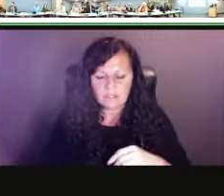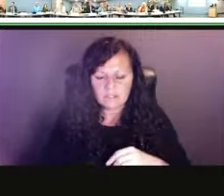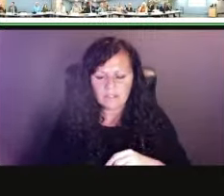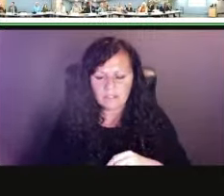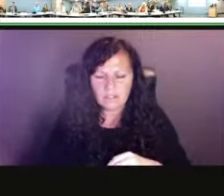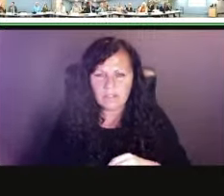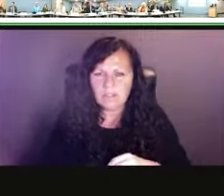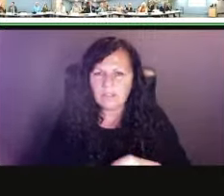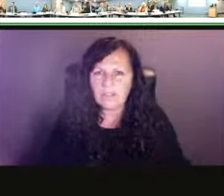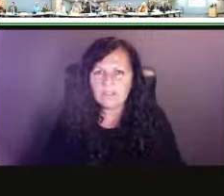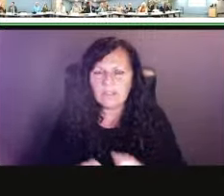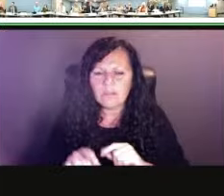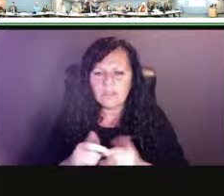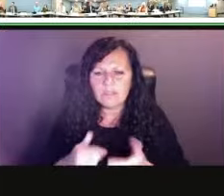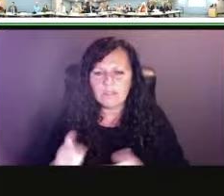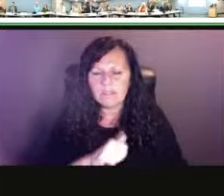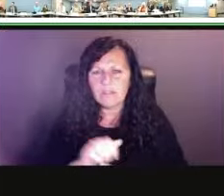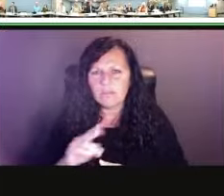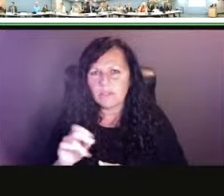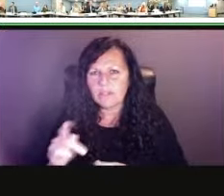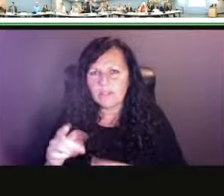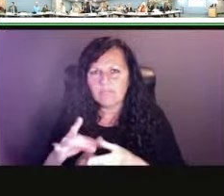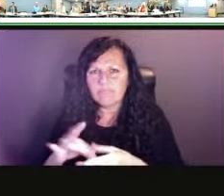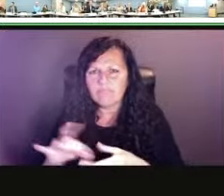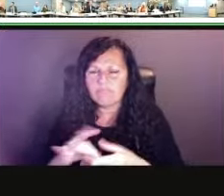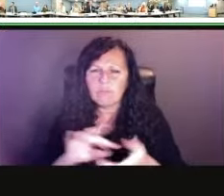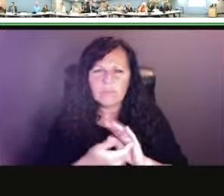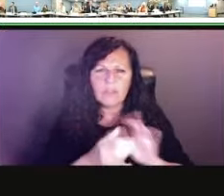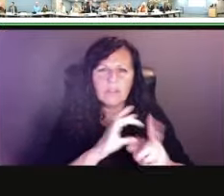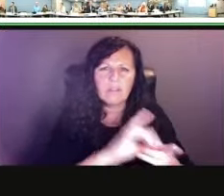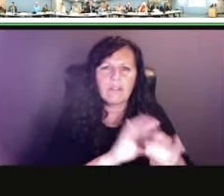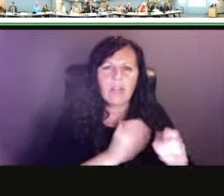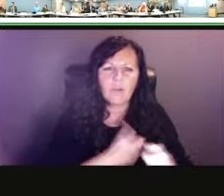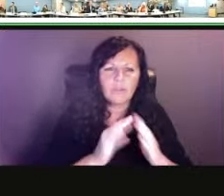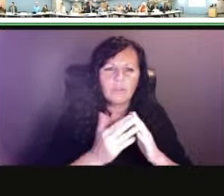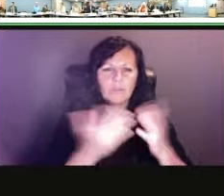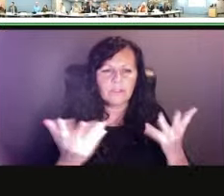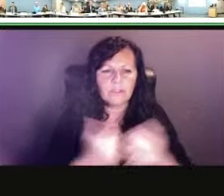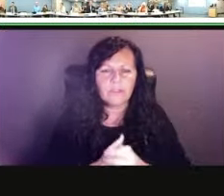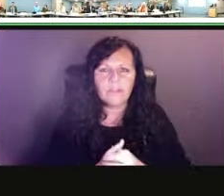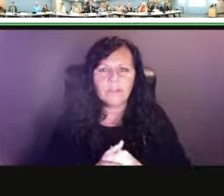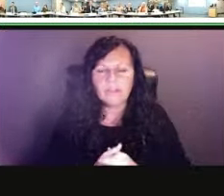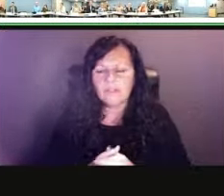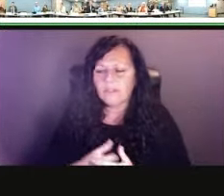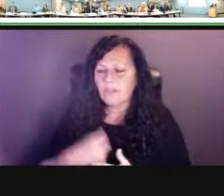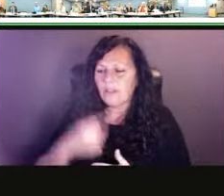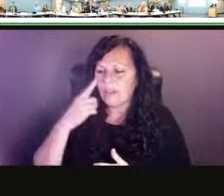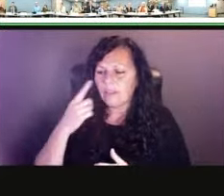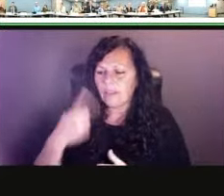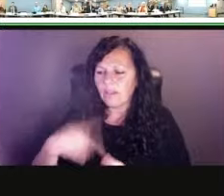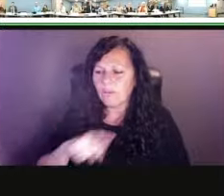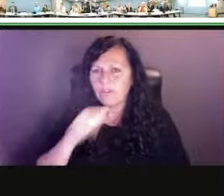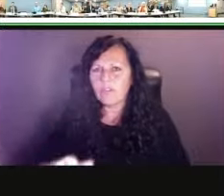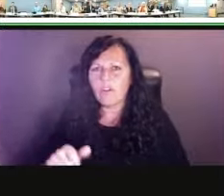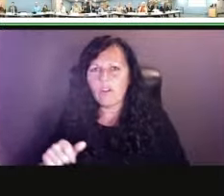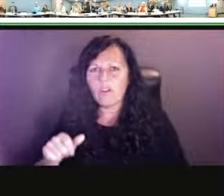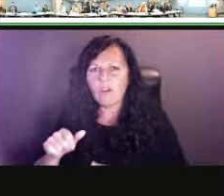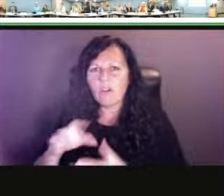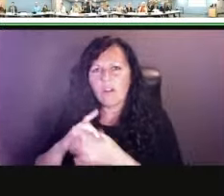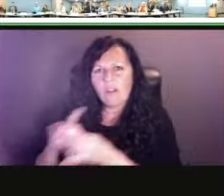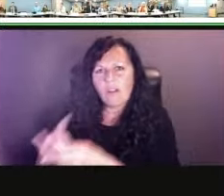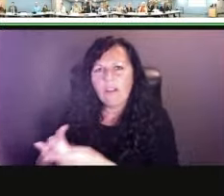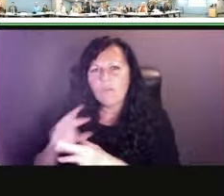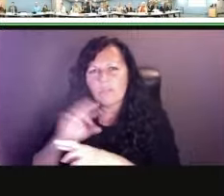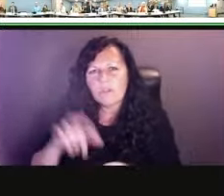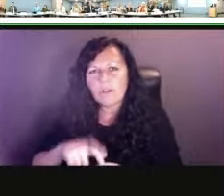did, what does that mean for our community? I think we're not tied to necessarily response times as much as the